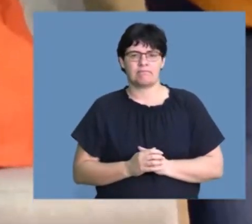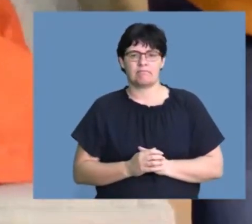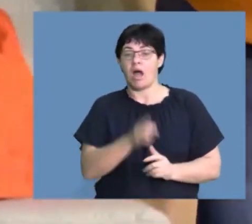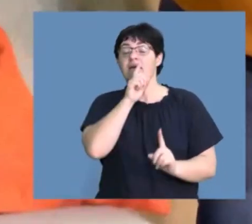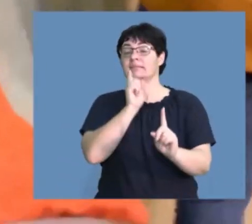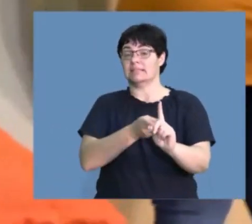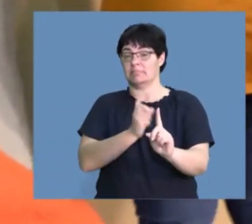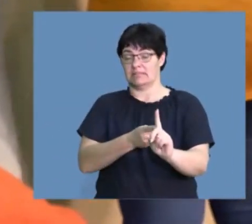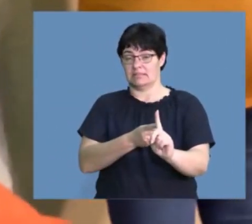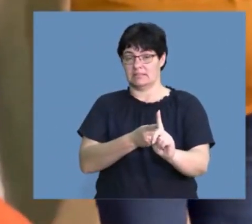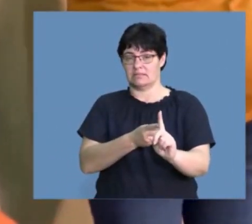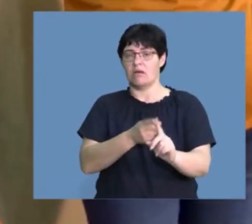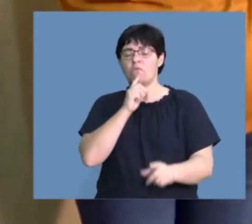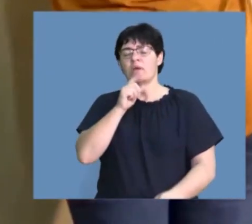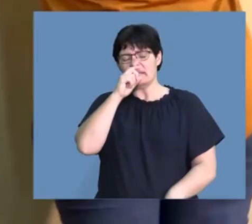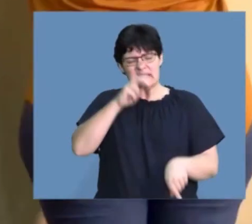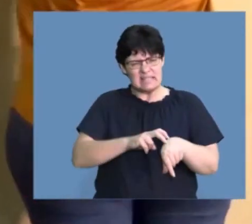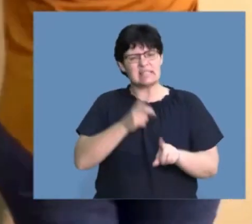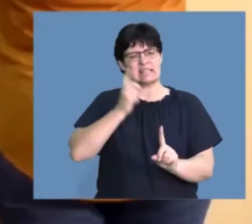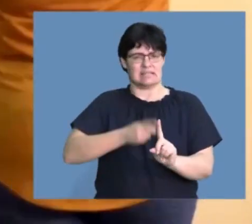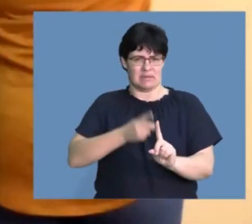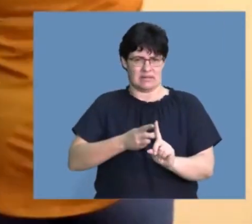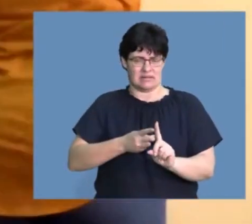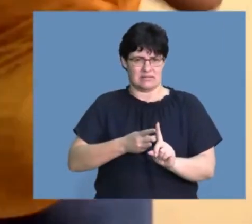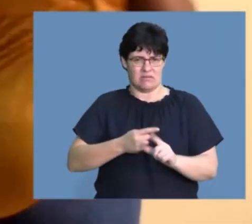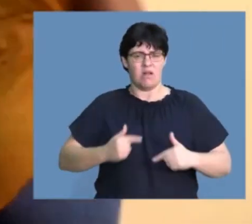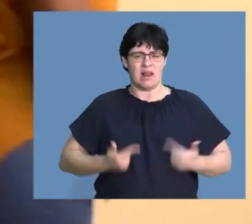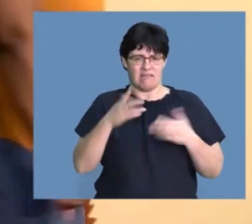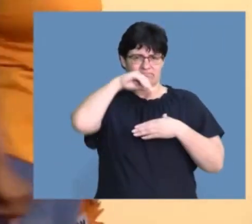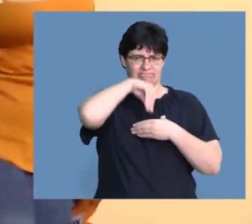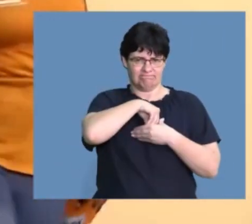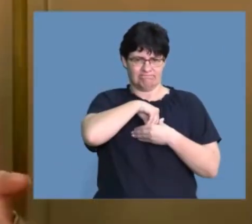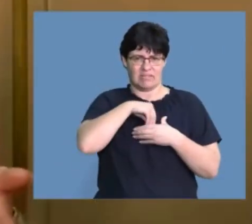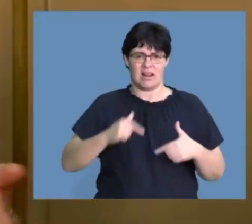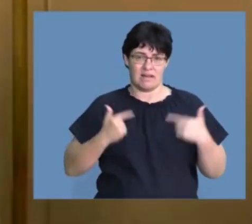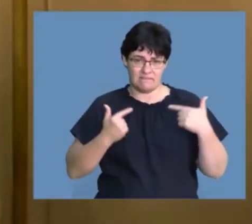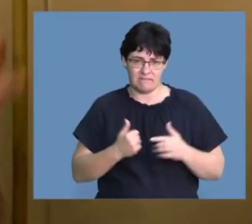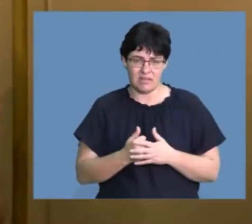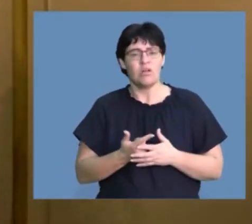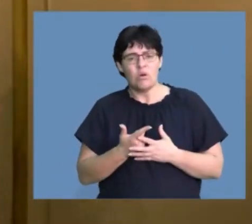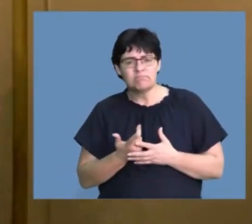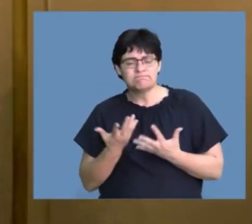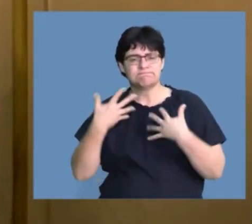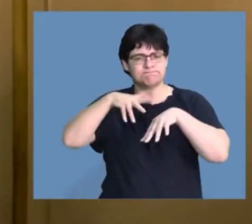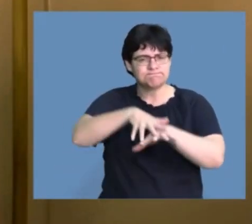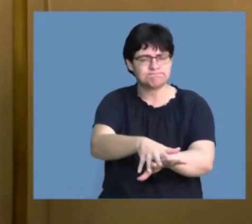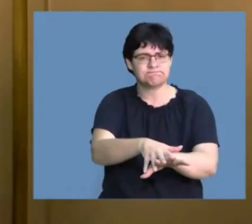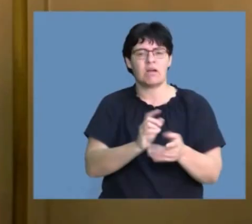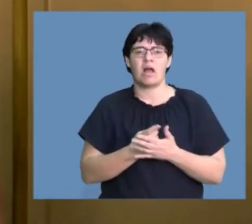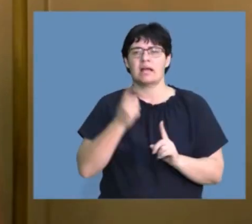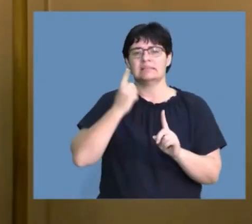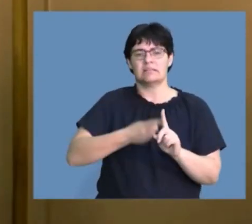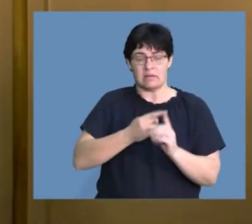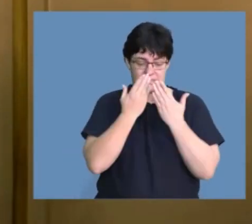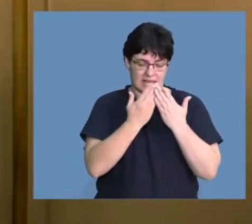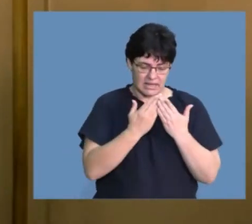where? Discipline. We need to be disciplined in life. There's all sorts of areas of discipline that we can apply this in. It could be